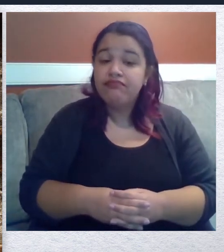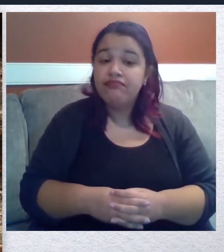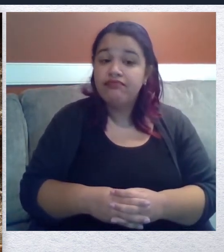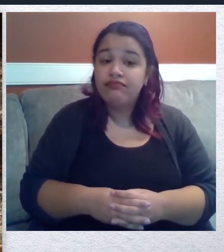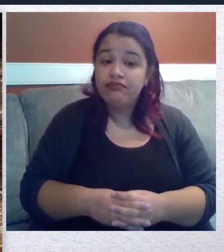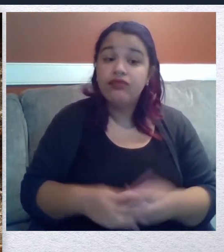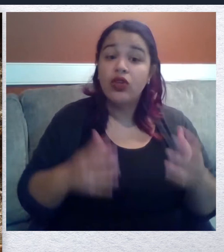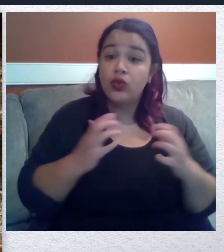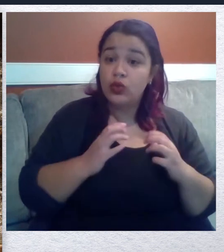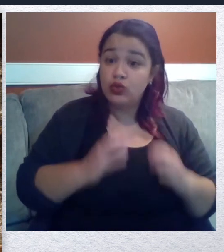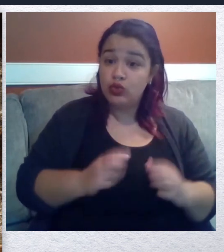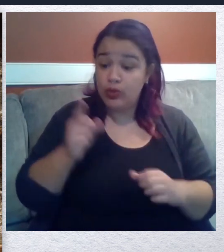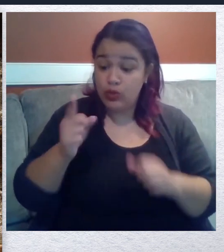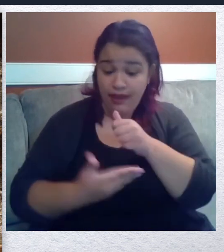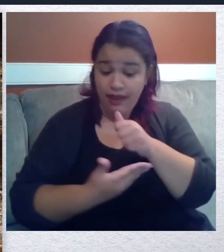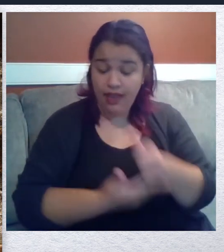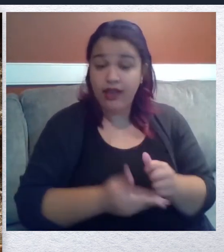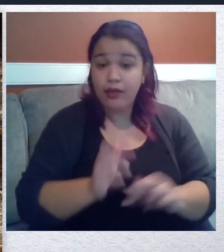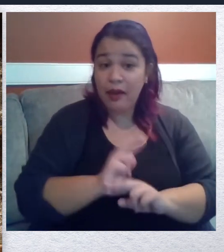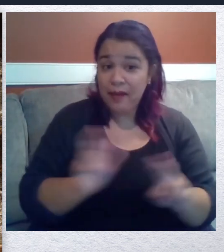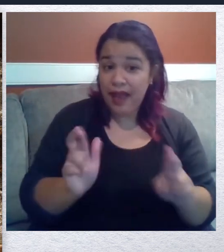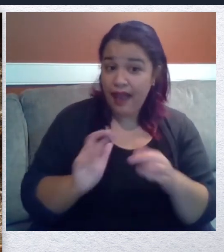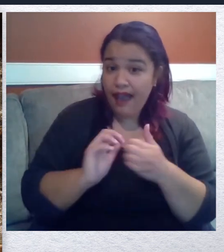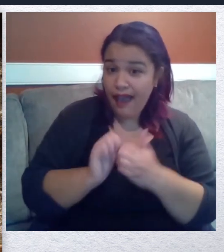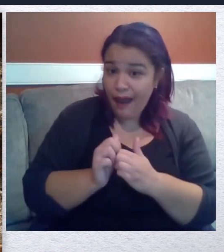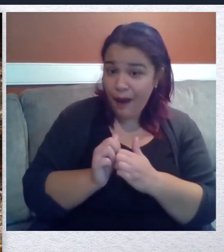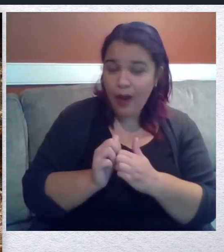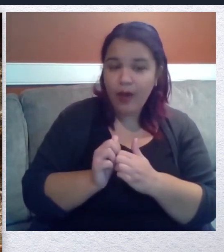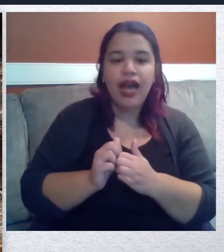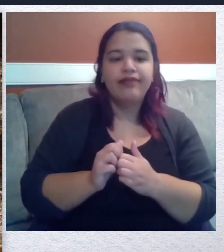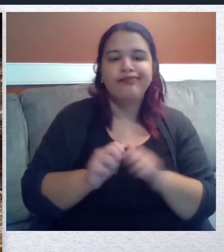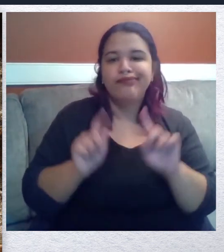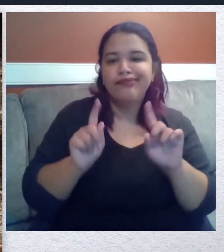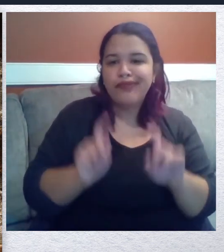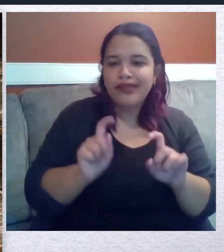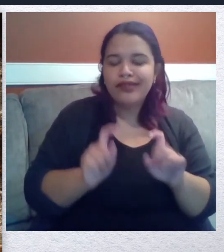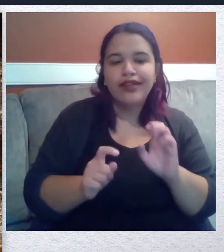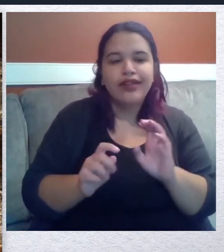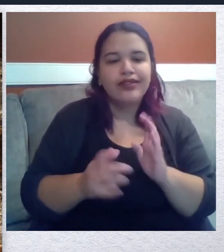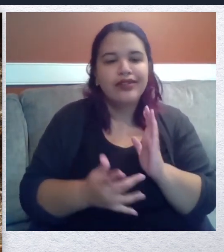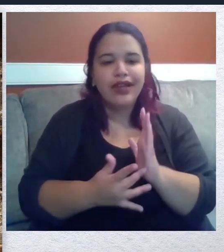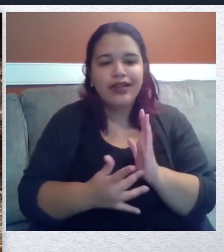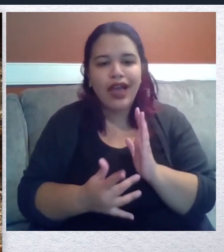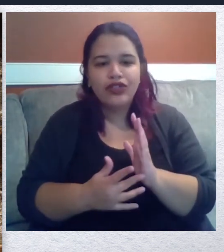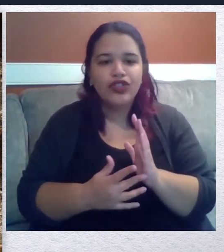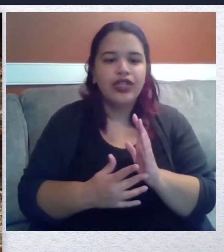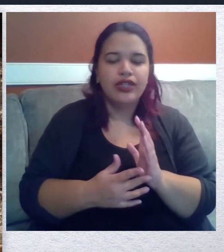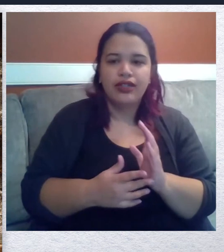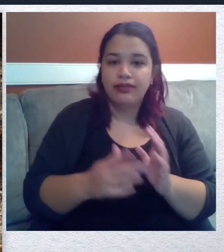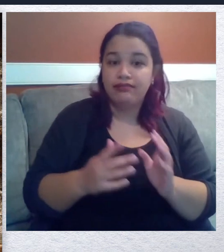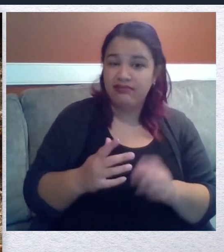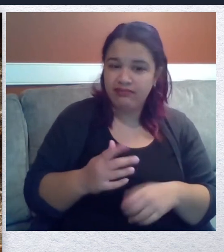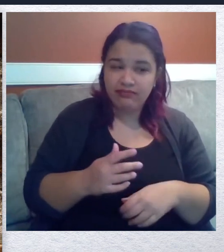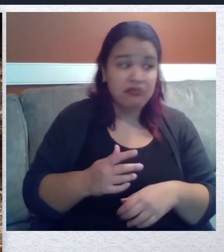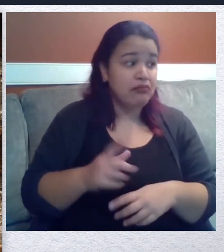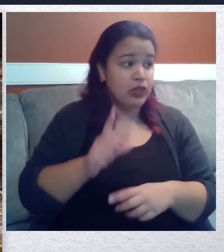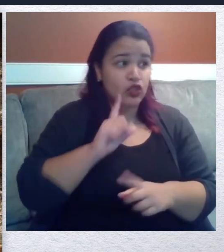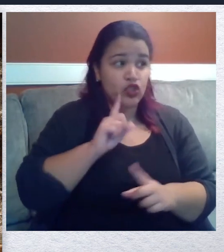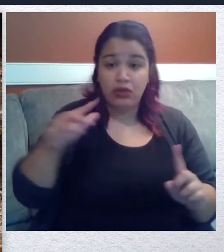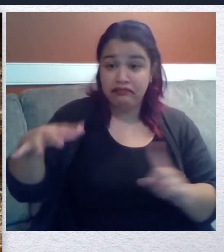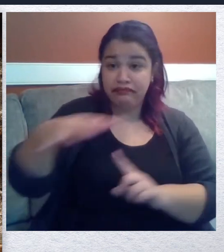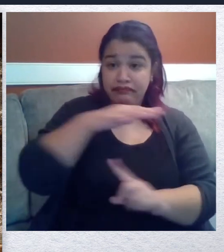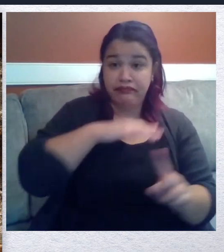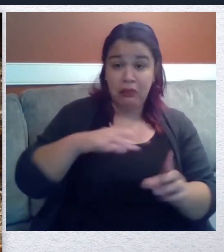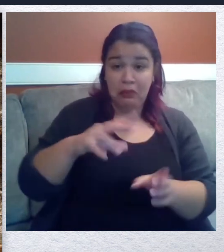their technology, preparing their environment, including identifying a proper professional space to